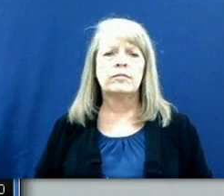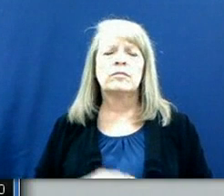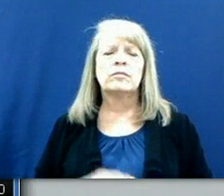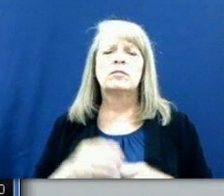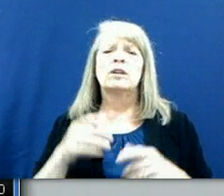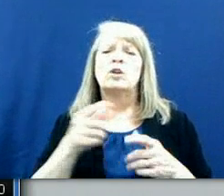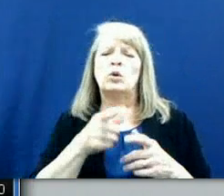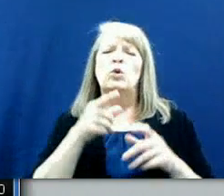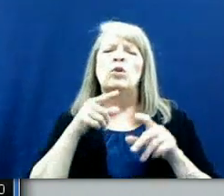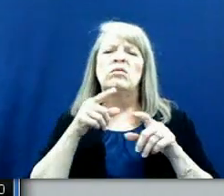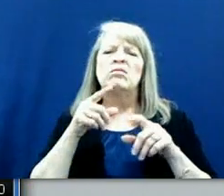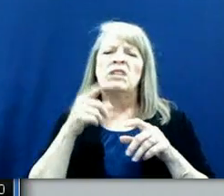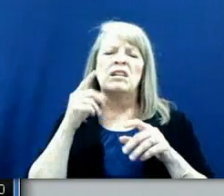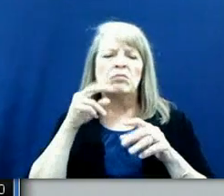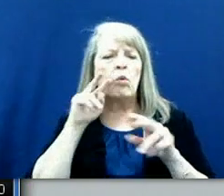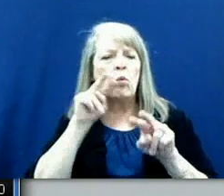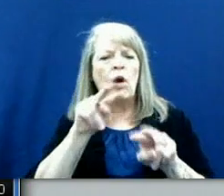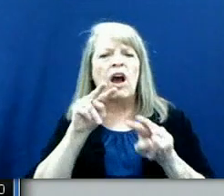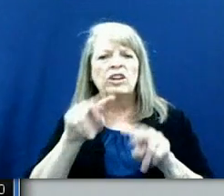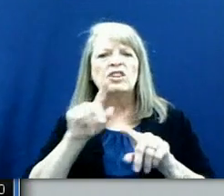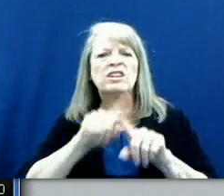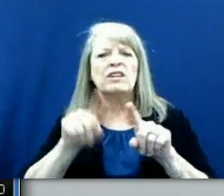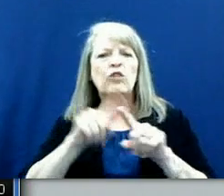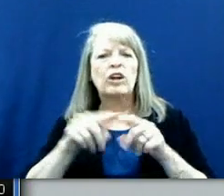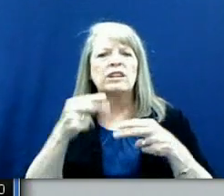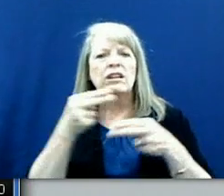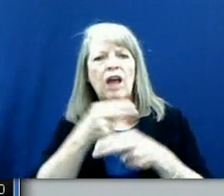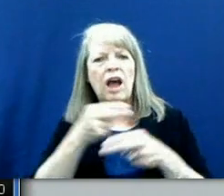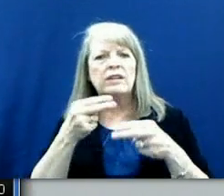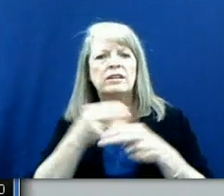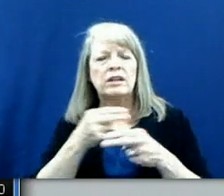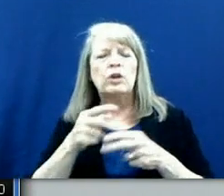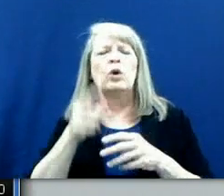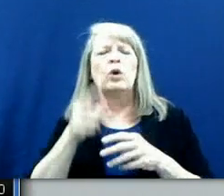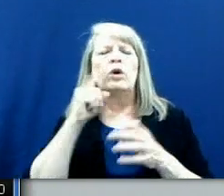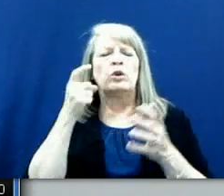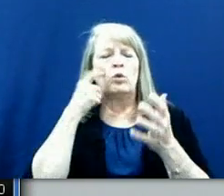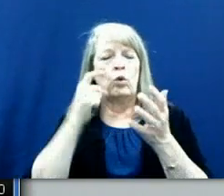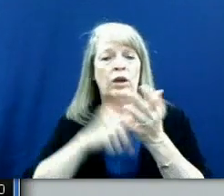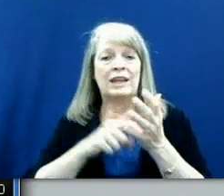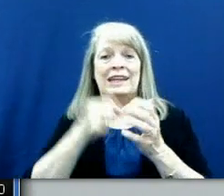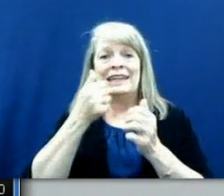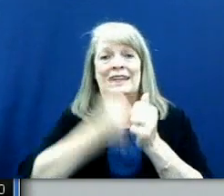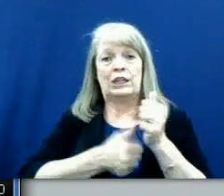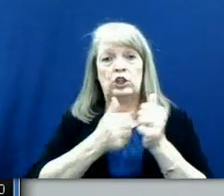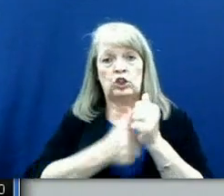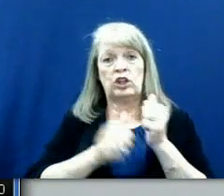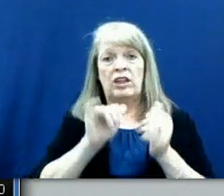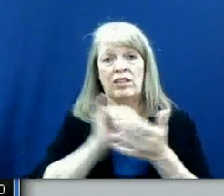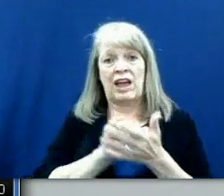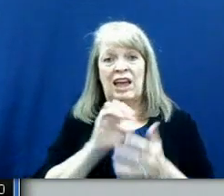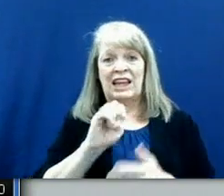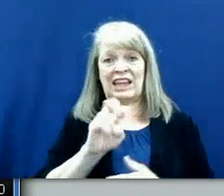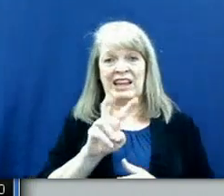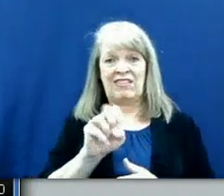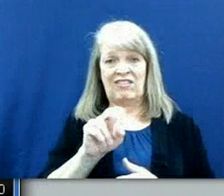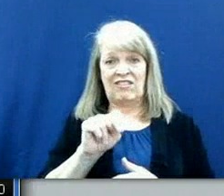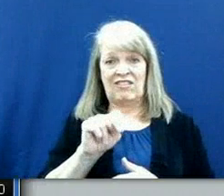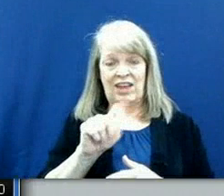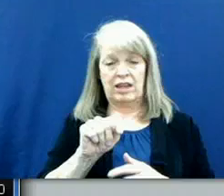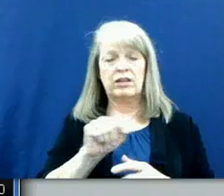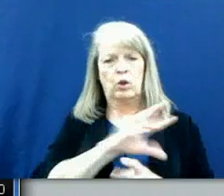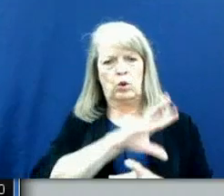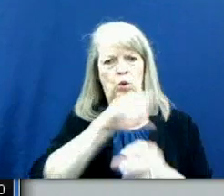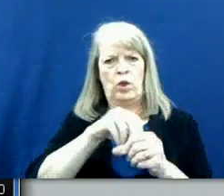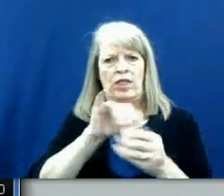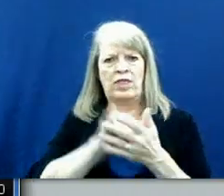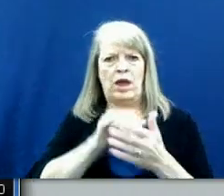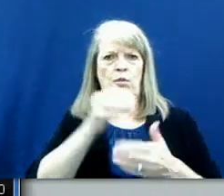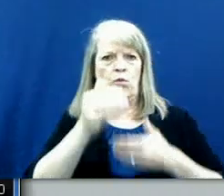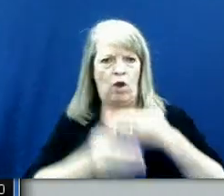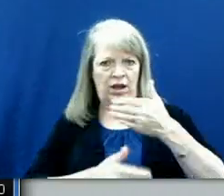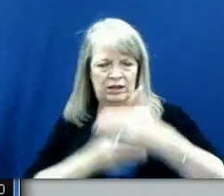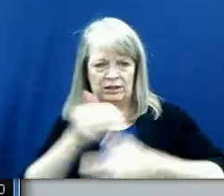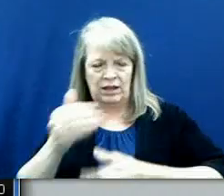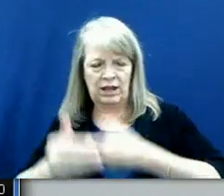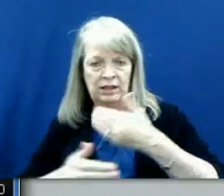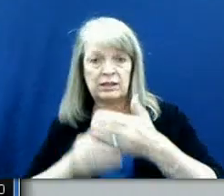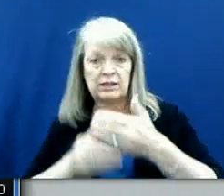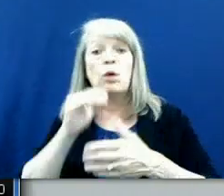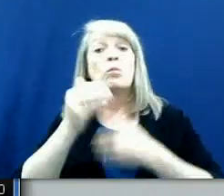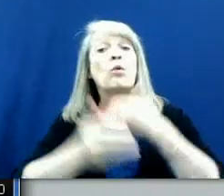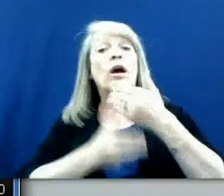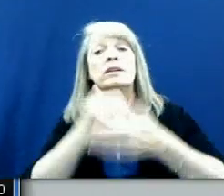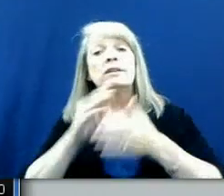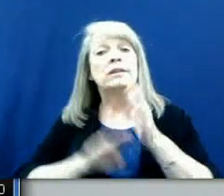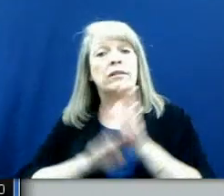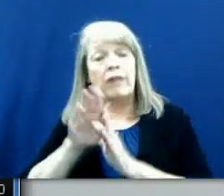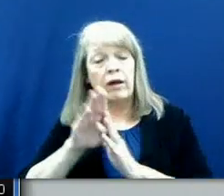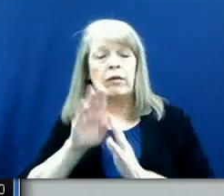As you review the following slides, it is important to note that each event is part of a process, and that it is developed by the VR counselor